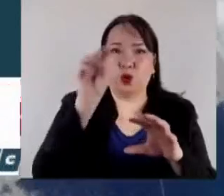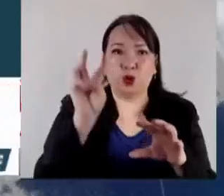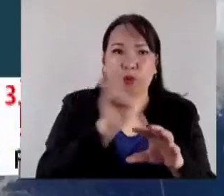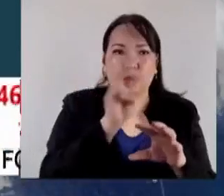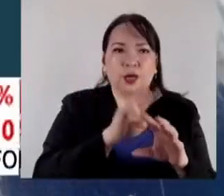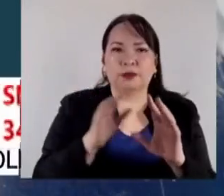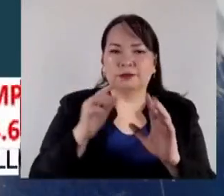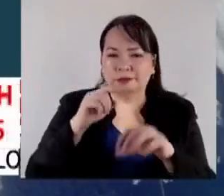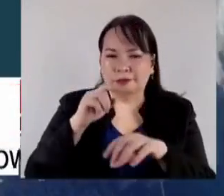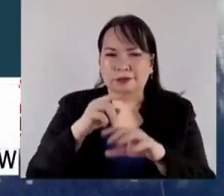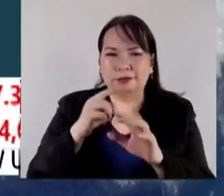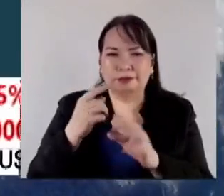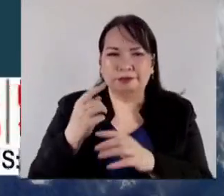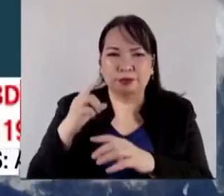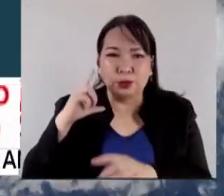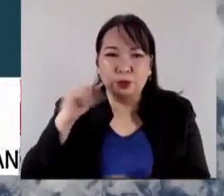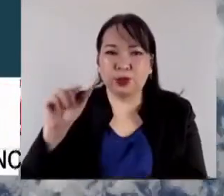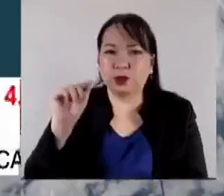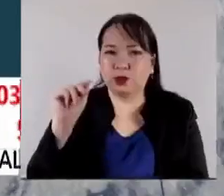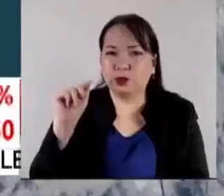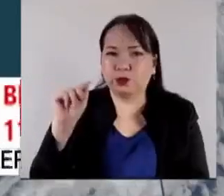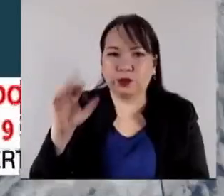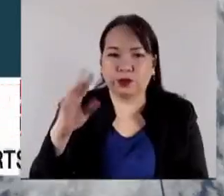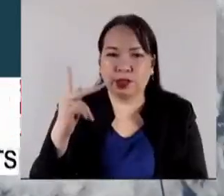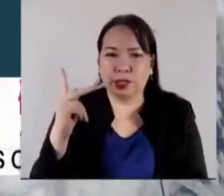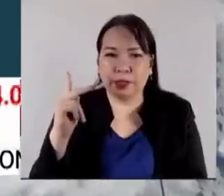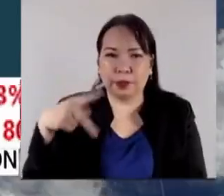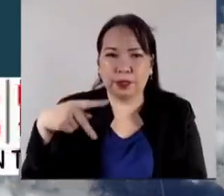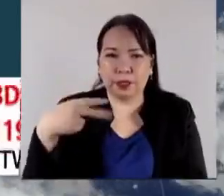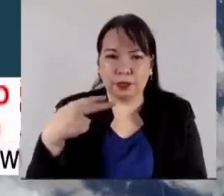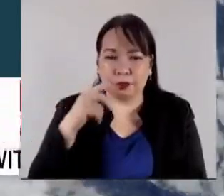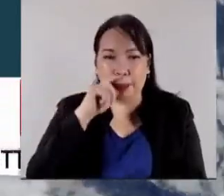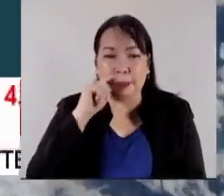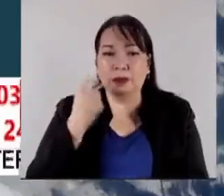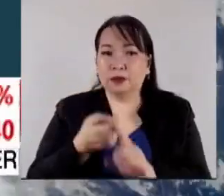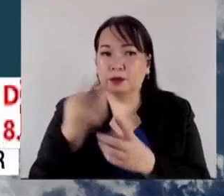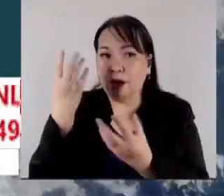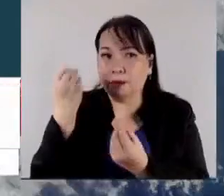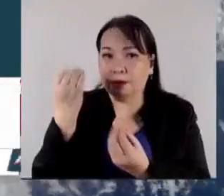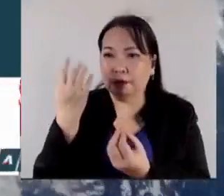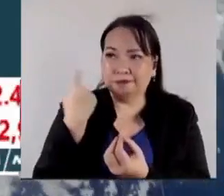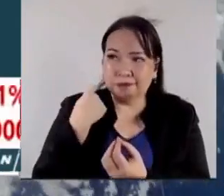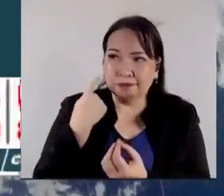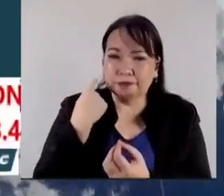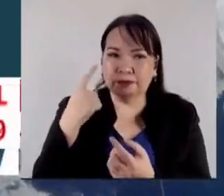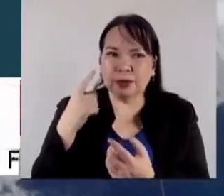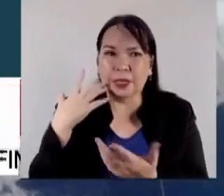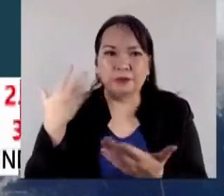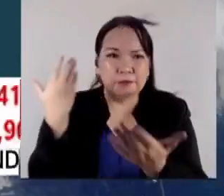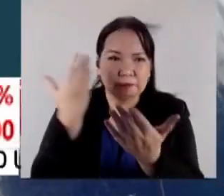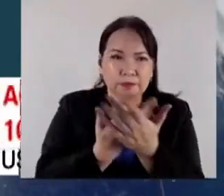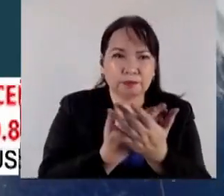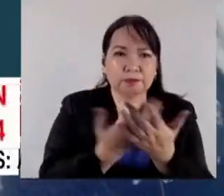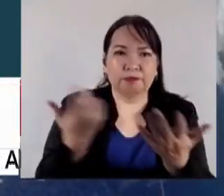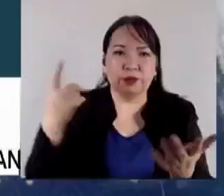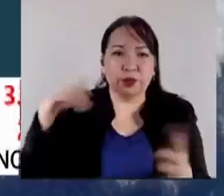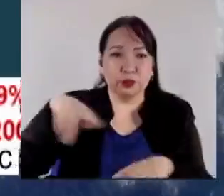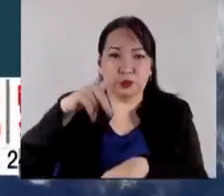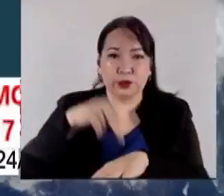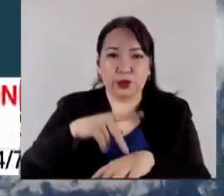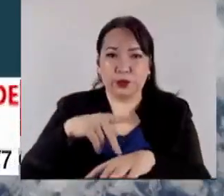per hour. And as of the moment, or based on our latest forecast, it is expected to enter our area